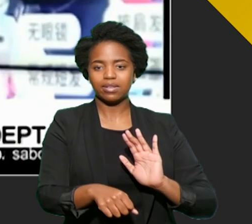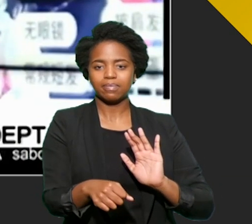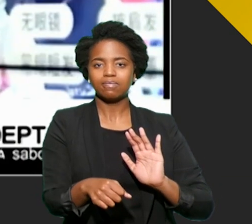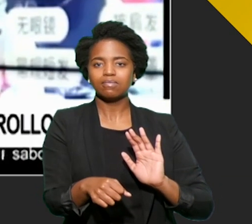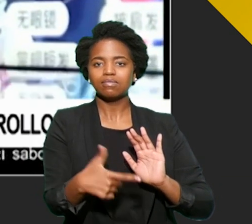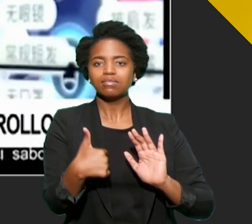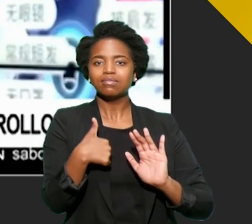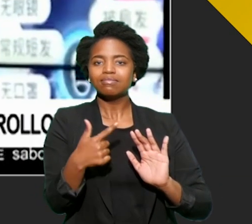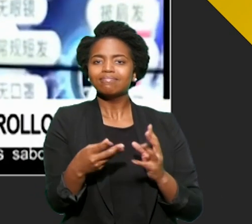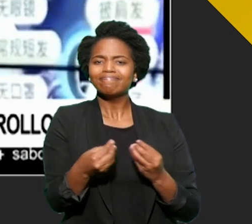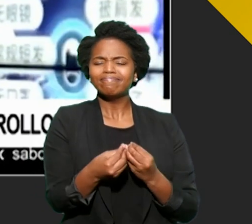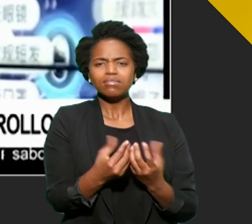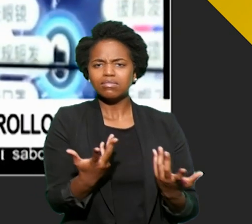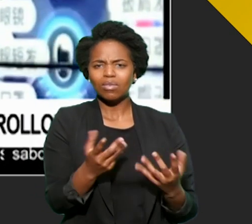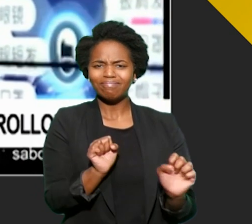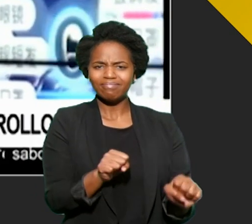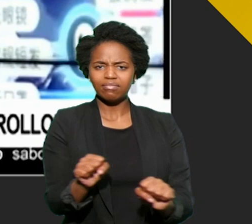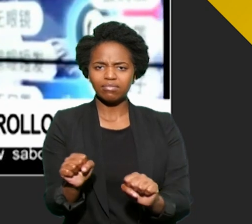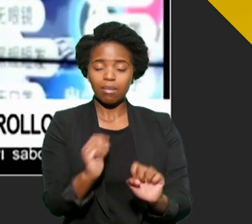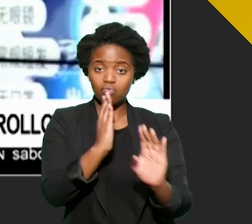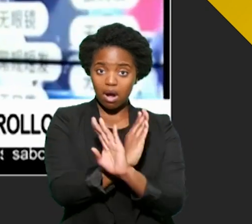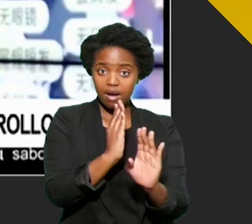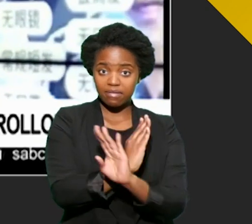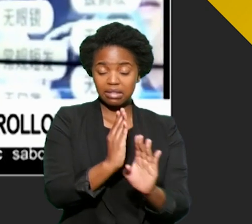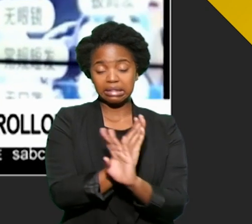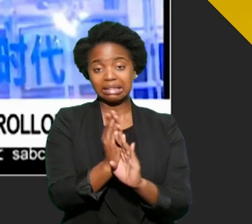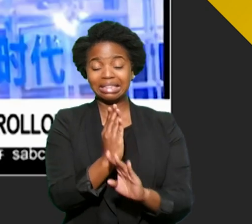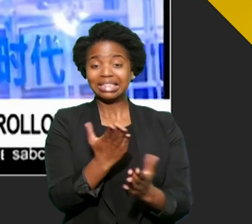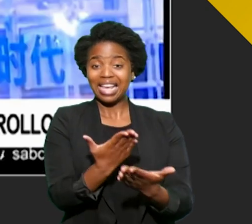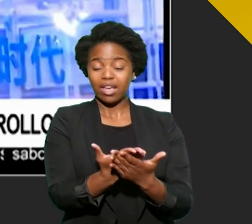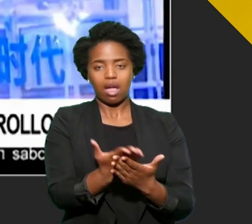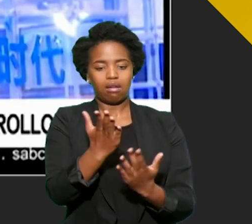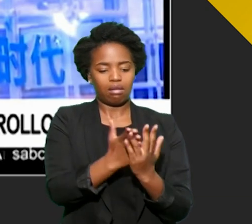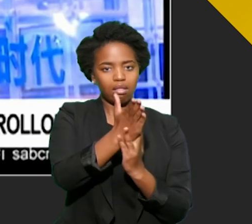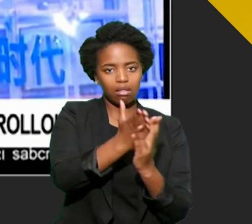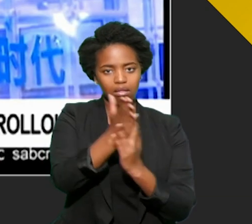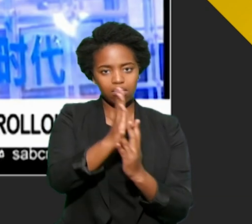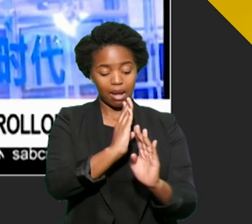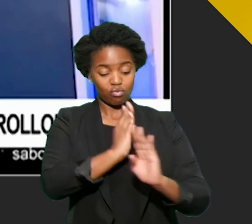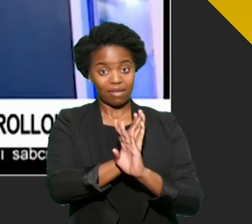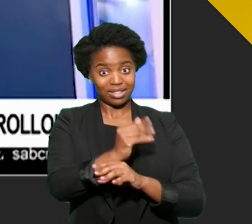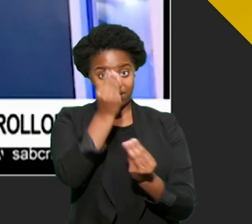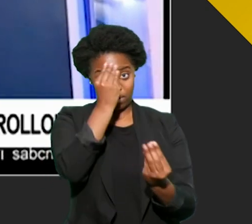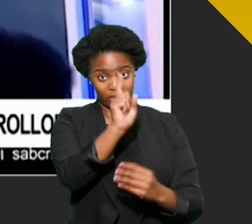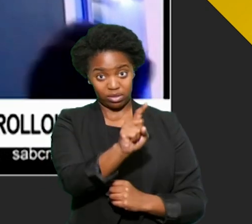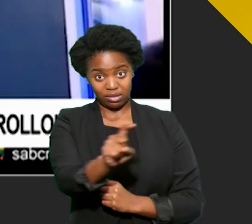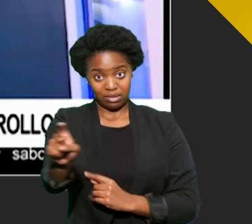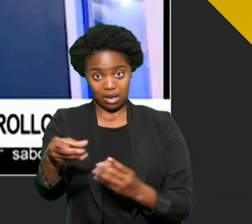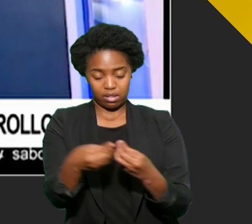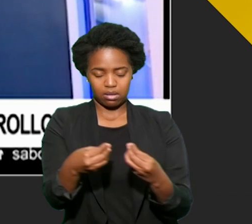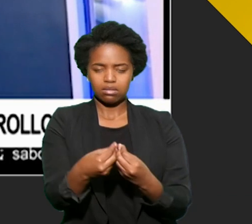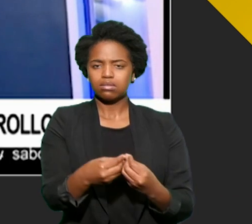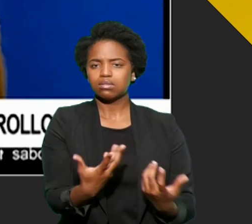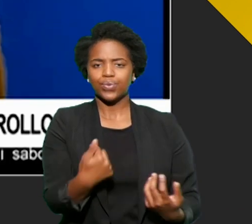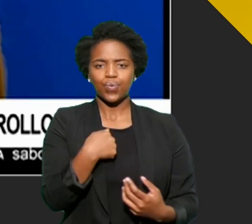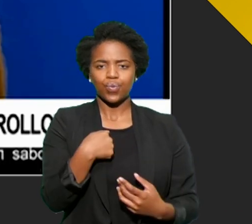the compromise of citizens' privacy. The exfiltration data could also cause intellectual property that belongs to businesses